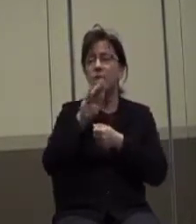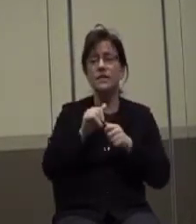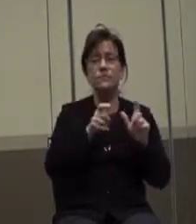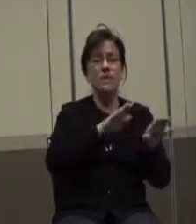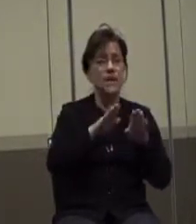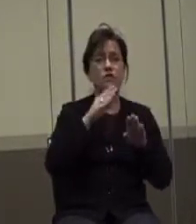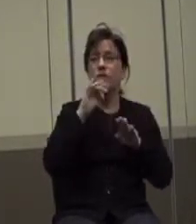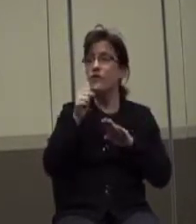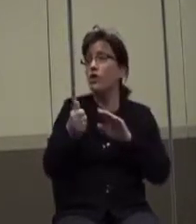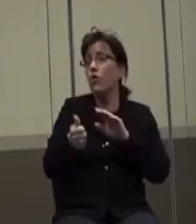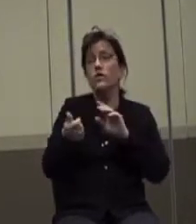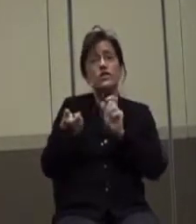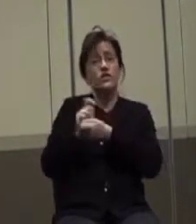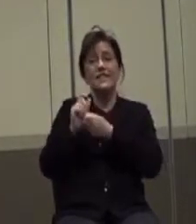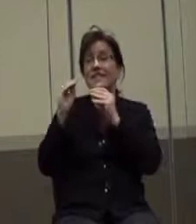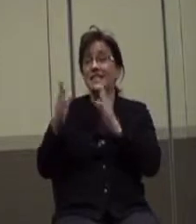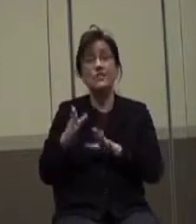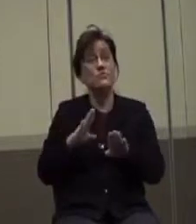don't change teacher you're here?